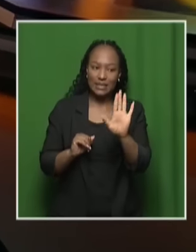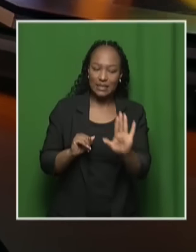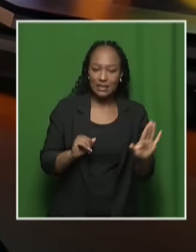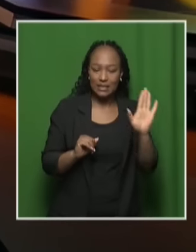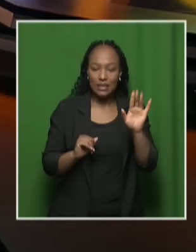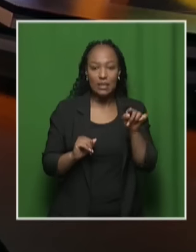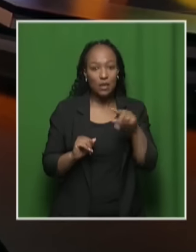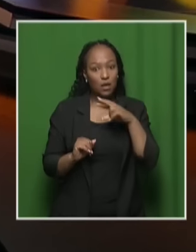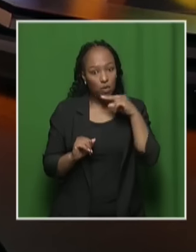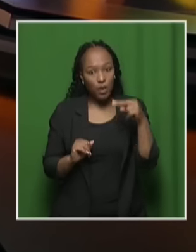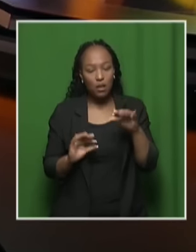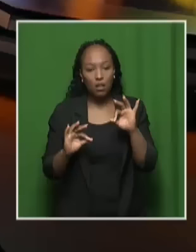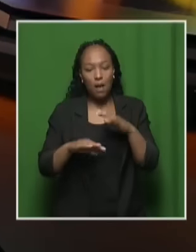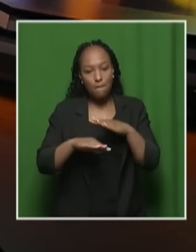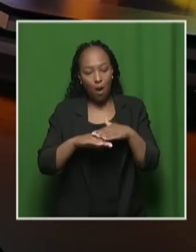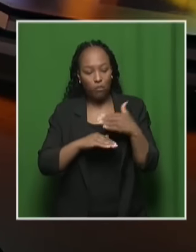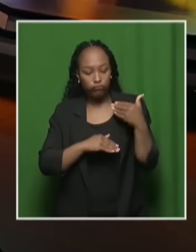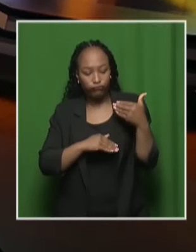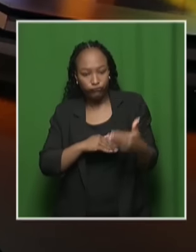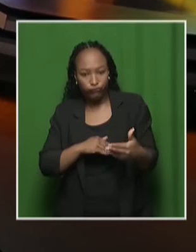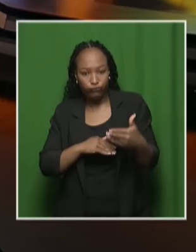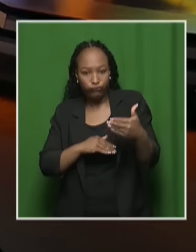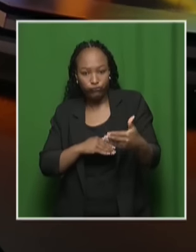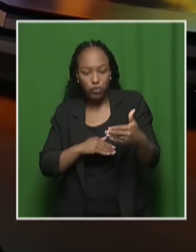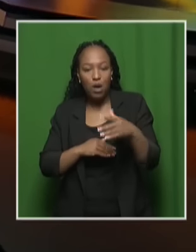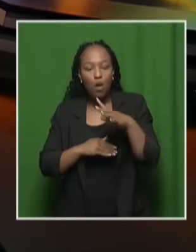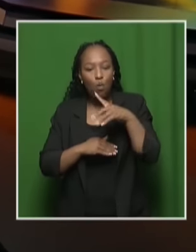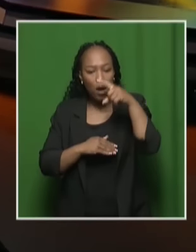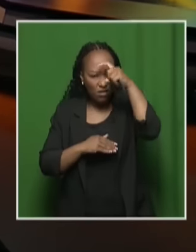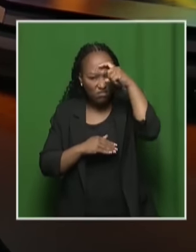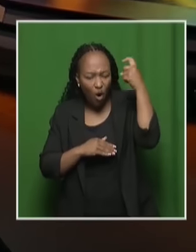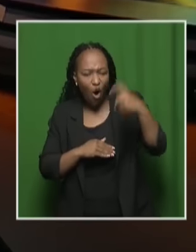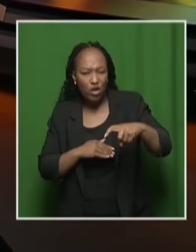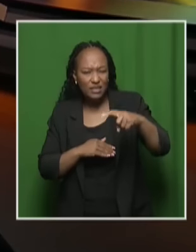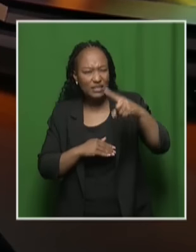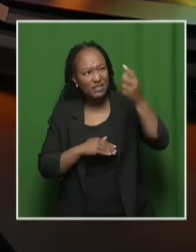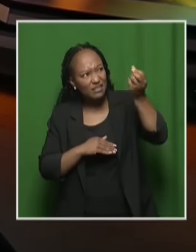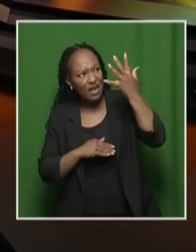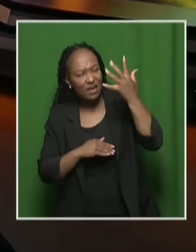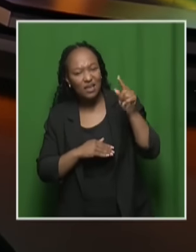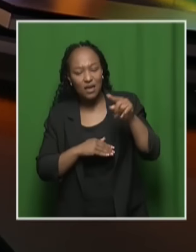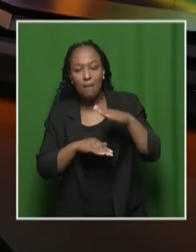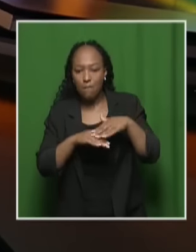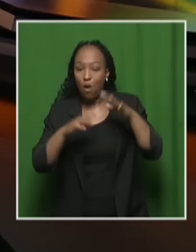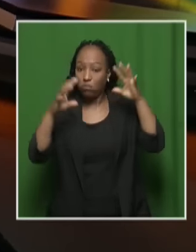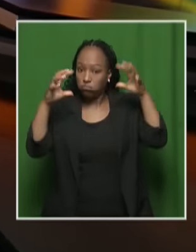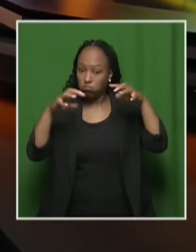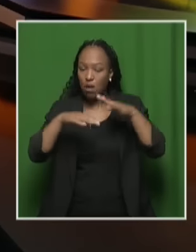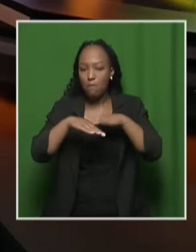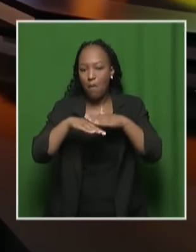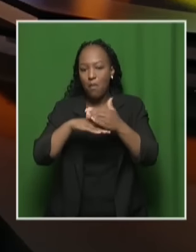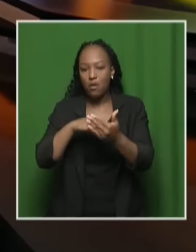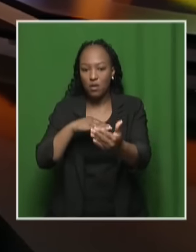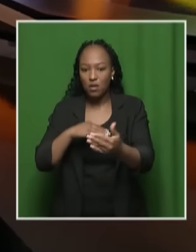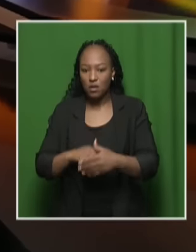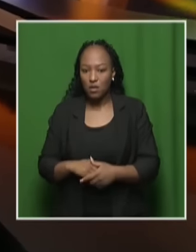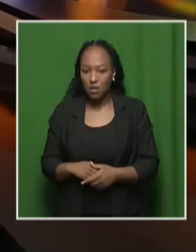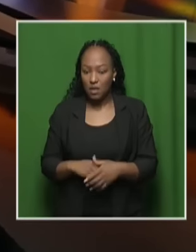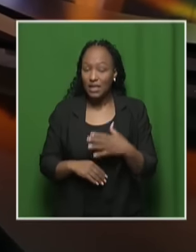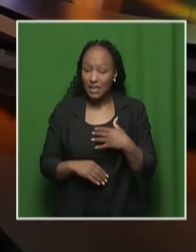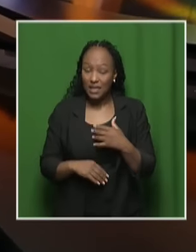they're really getting more frequent, and it's all due to the heat and more moisture, and we still yet to see more rain in the summer. So we're